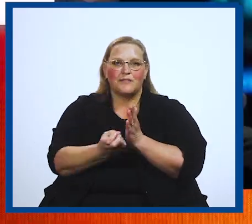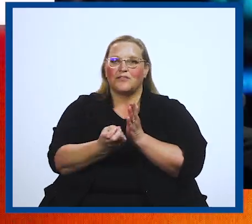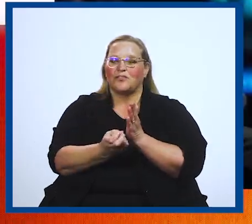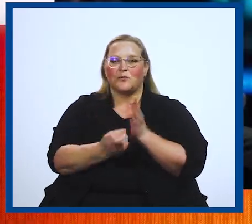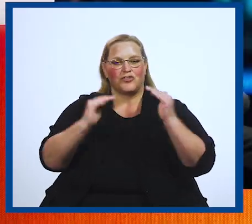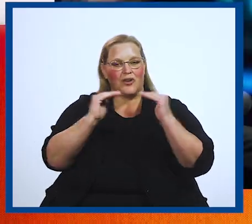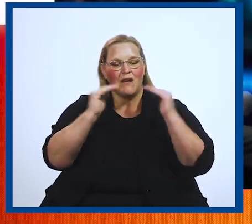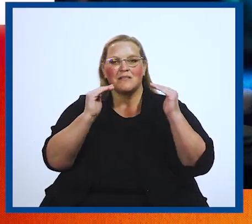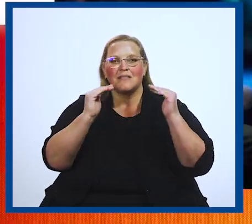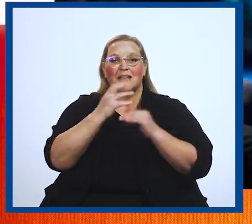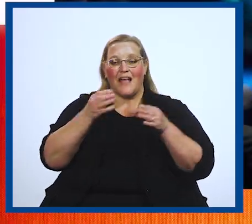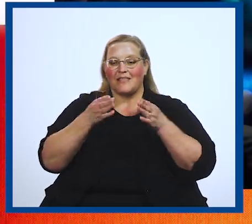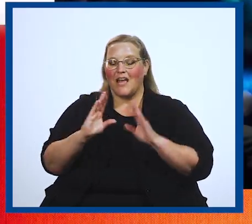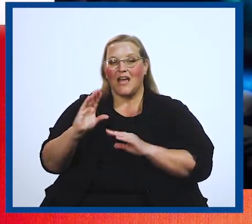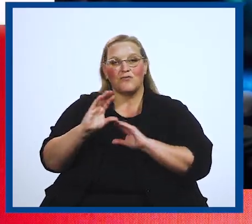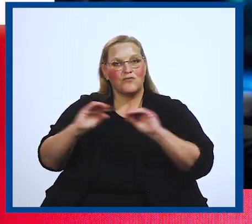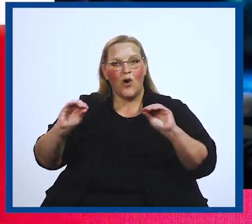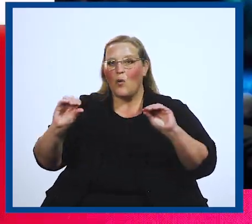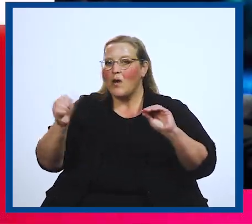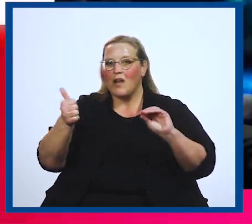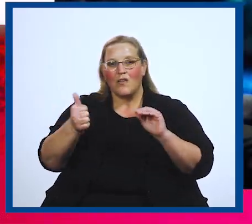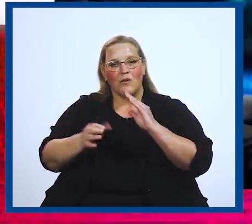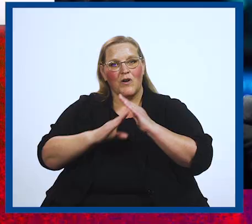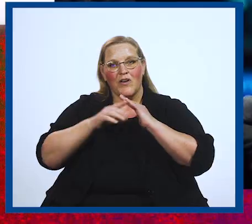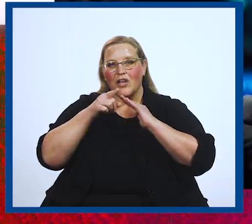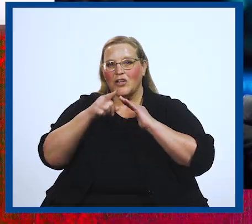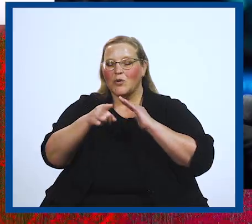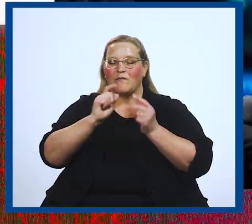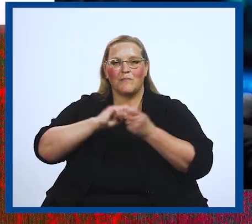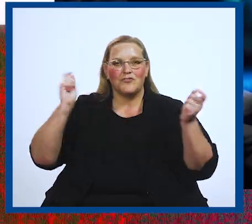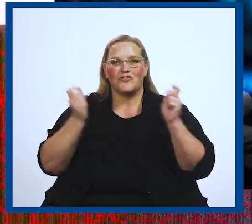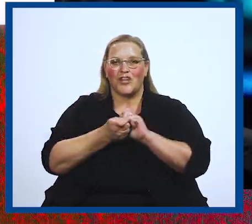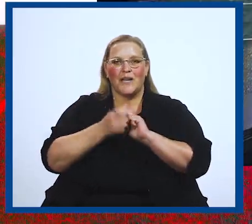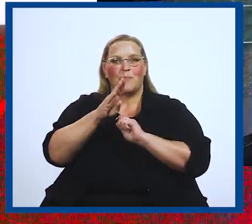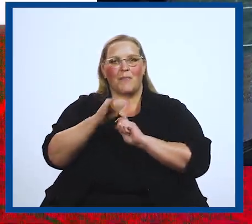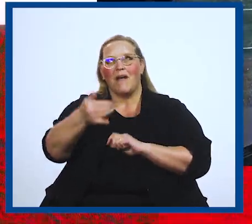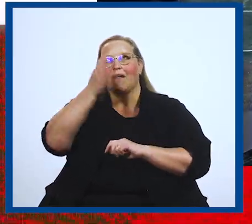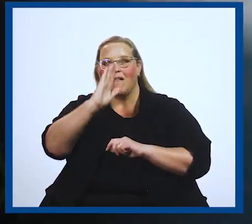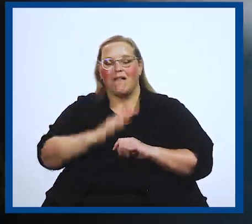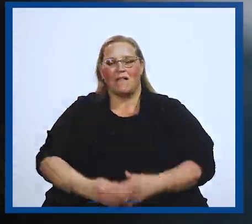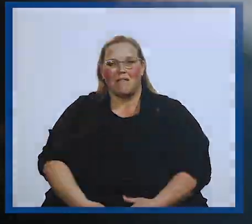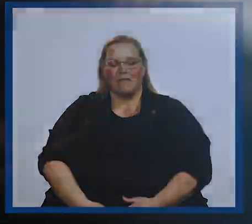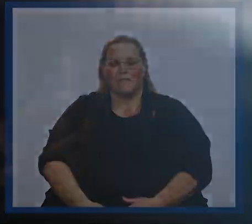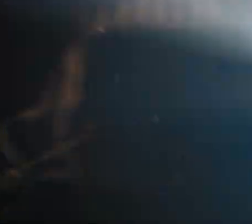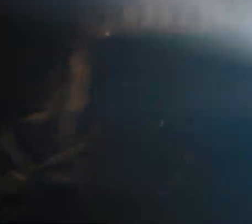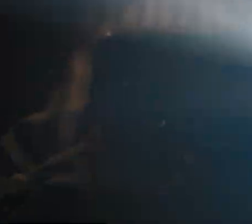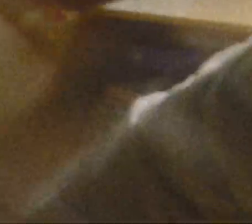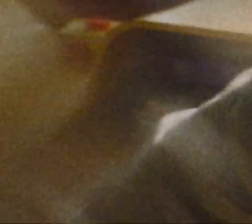into justice, and let no wall keep you from being changed by God. Preach.